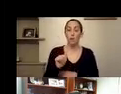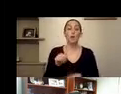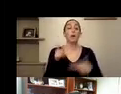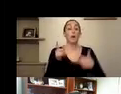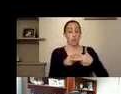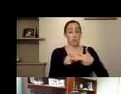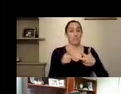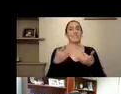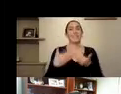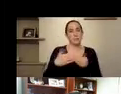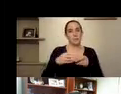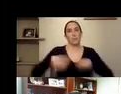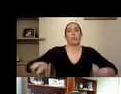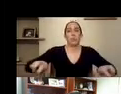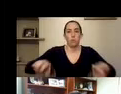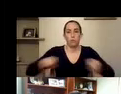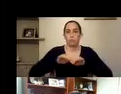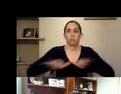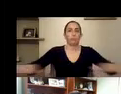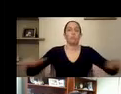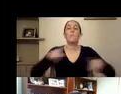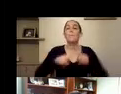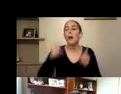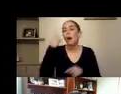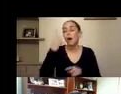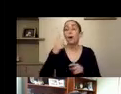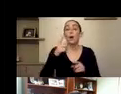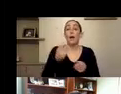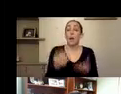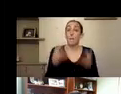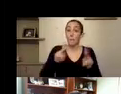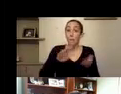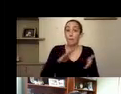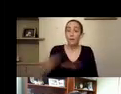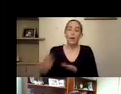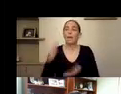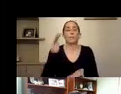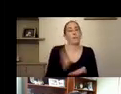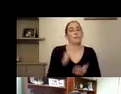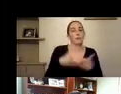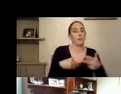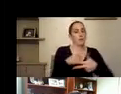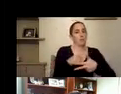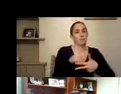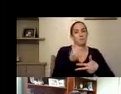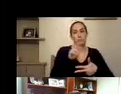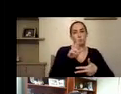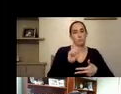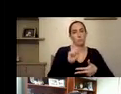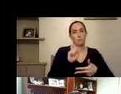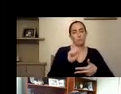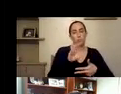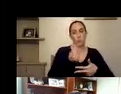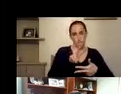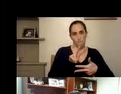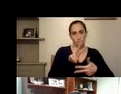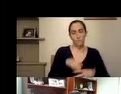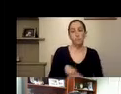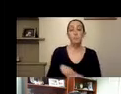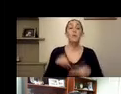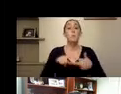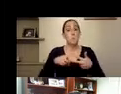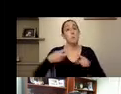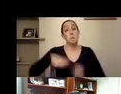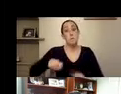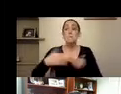person to person, but is much less lethal than SARS-1. And for some reason, even though it does transmit, it doesn't